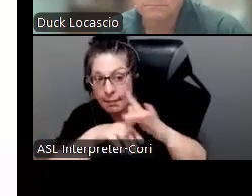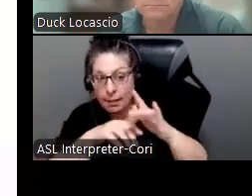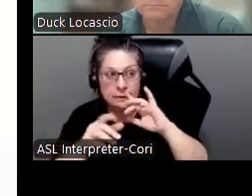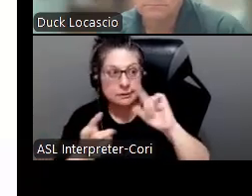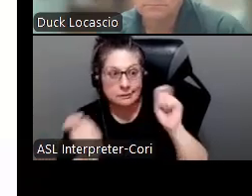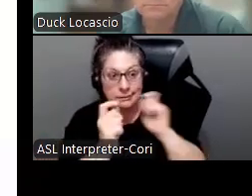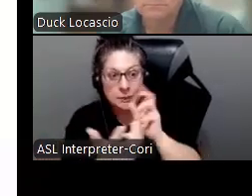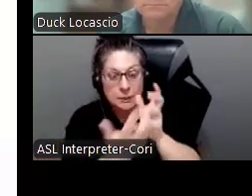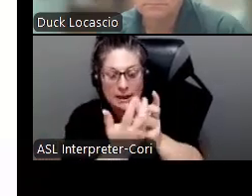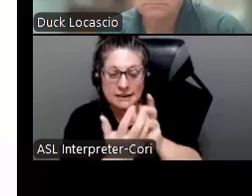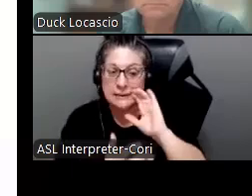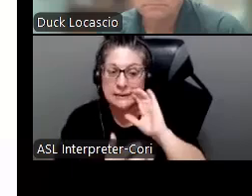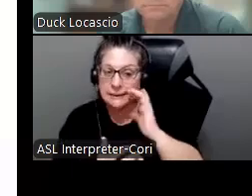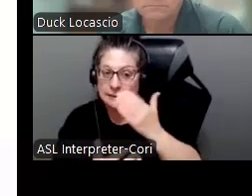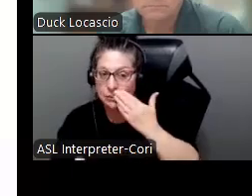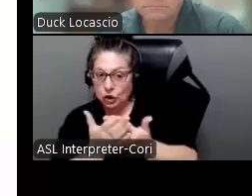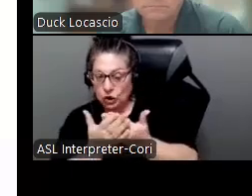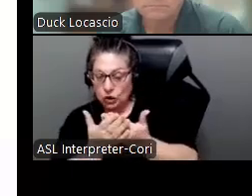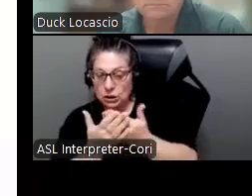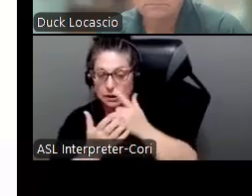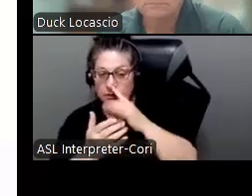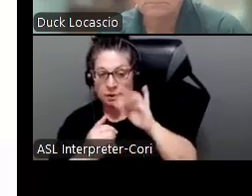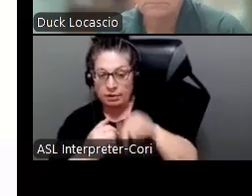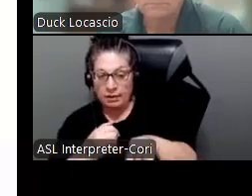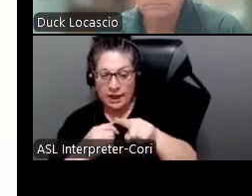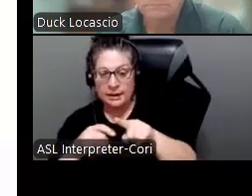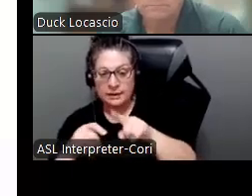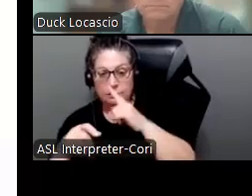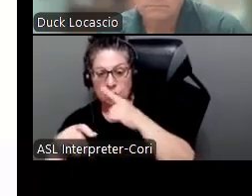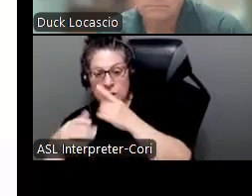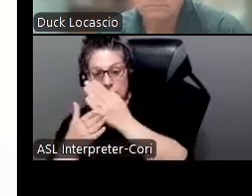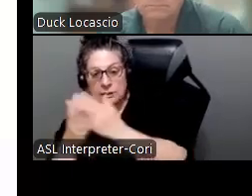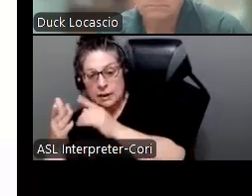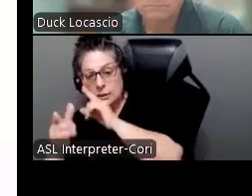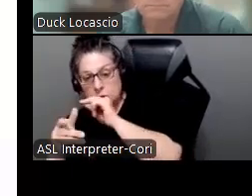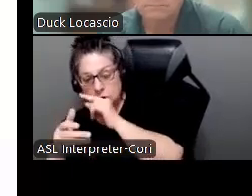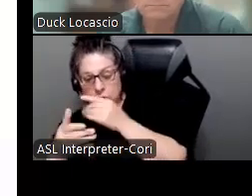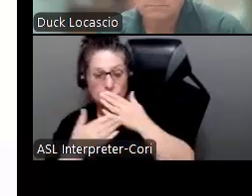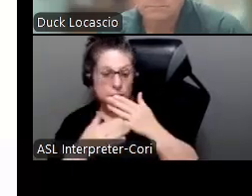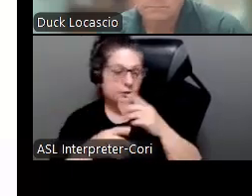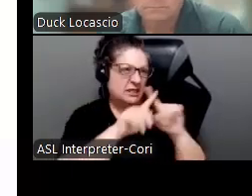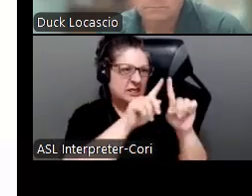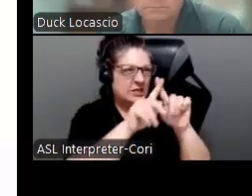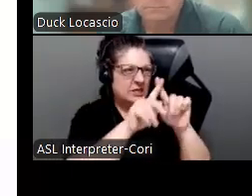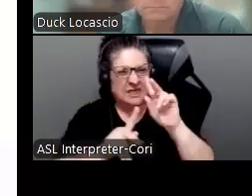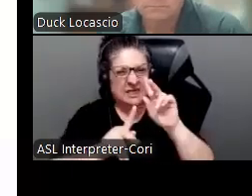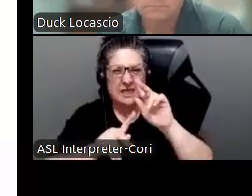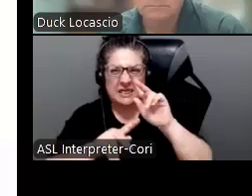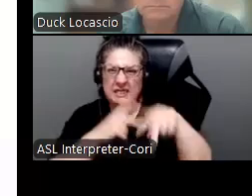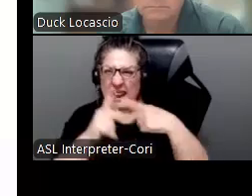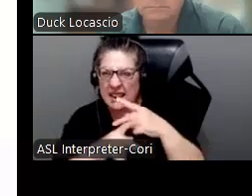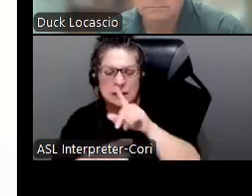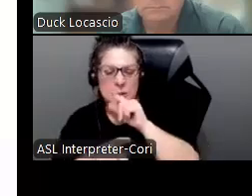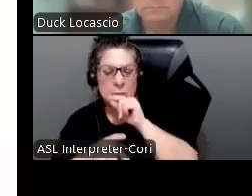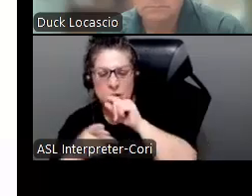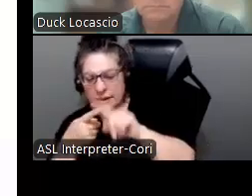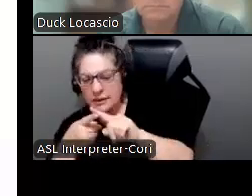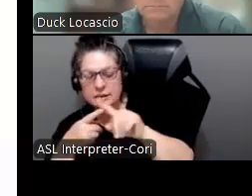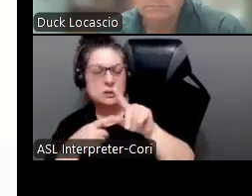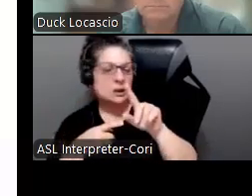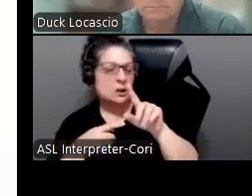be good for neotropical migrant songbirds is also good for waterfowl and white-tailed deer and eastern turkey